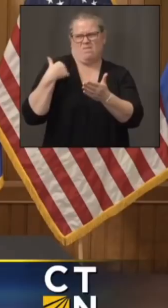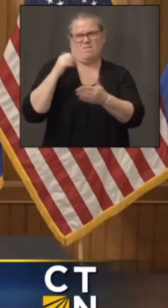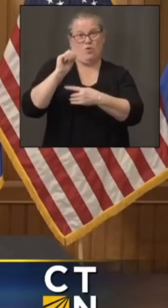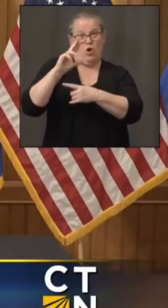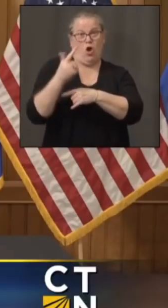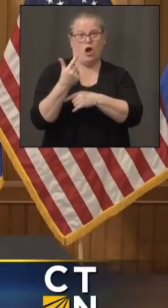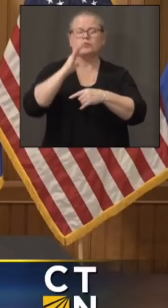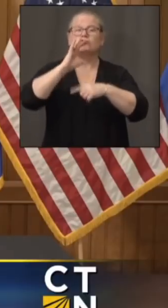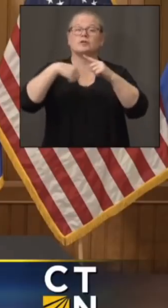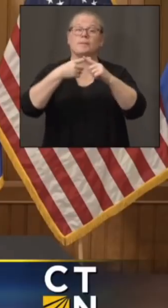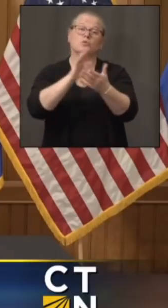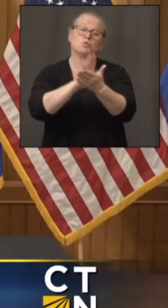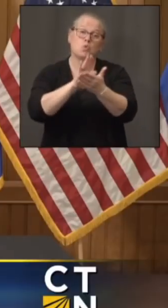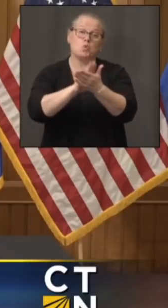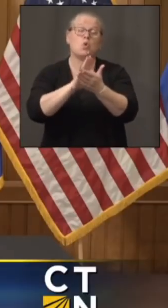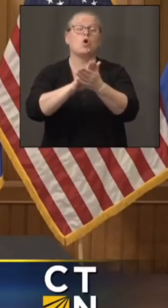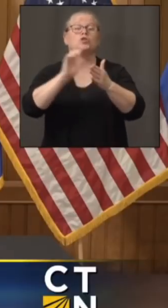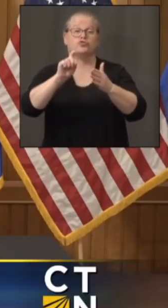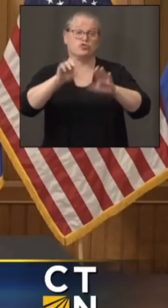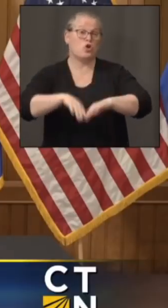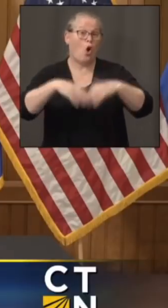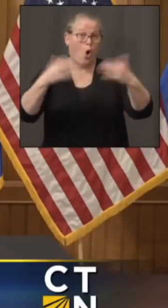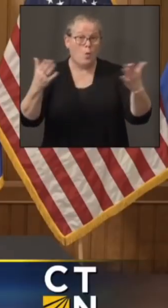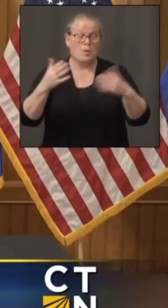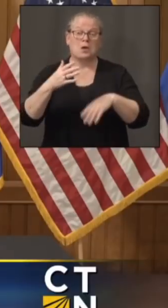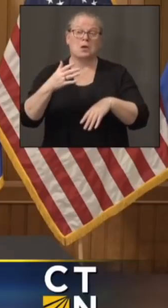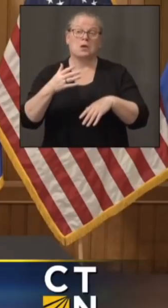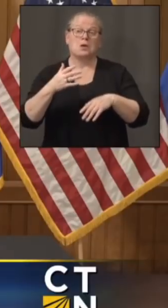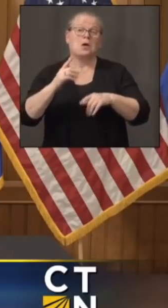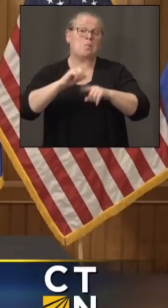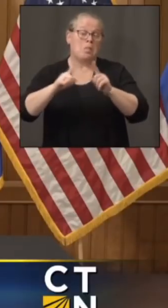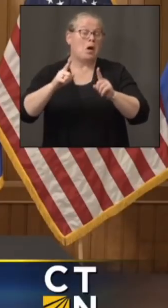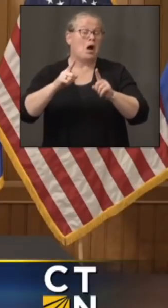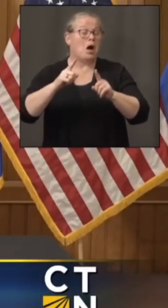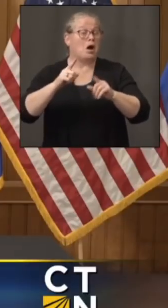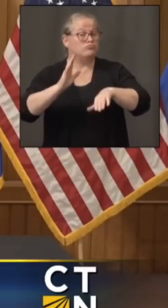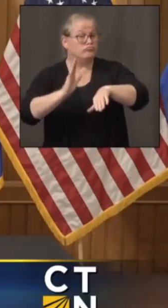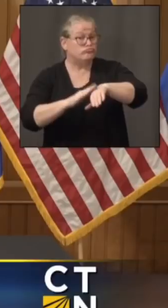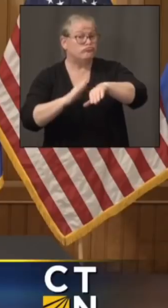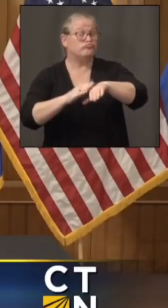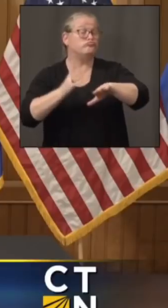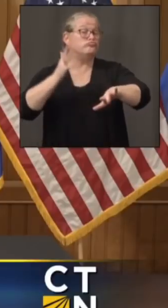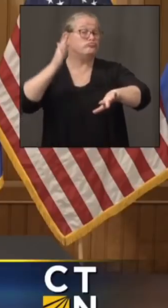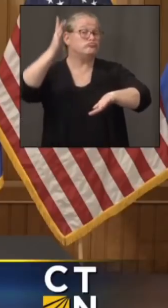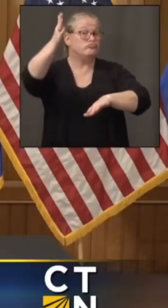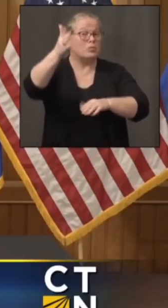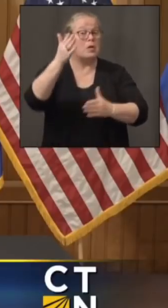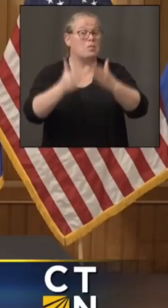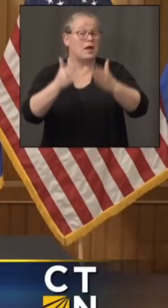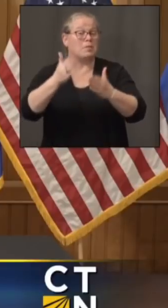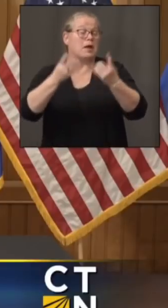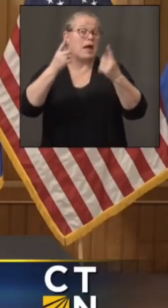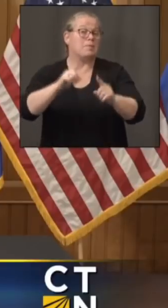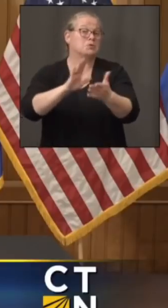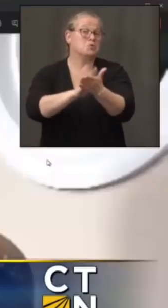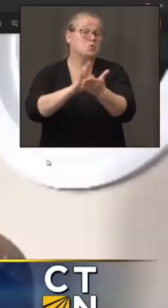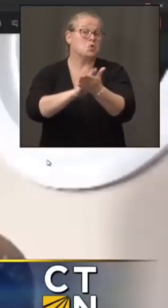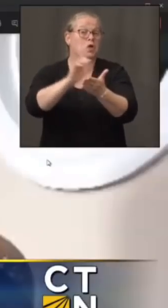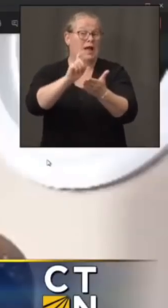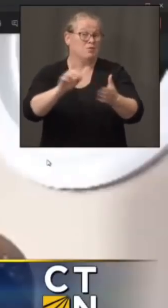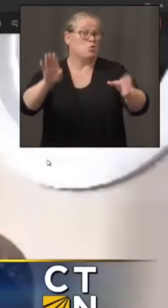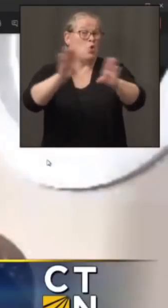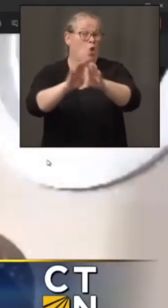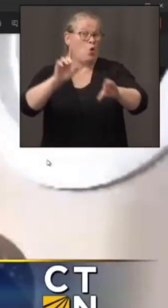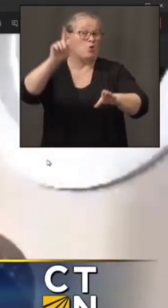point. Do you think we're at that point now, and does that framework still hold for you? I don't know that we're at that point